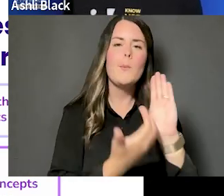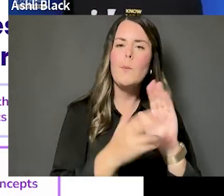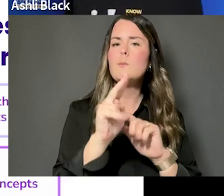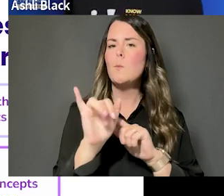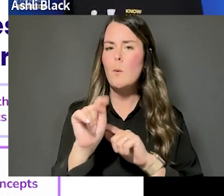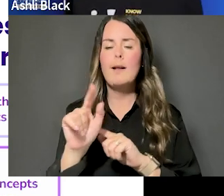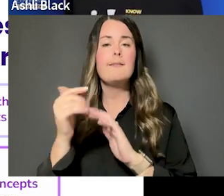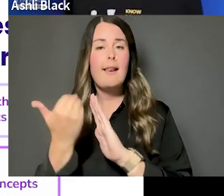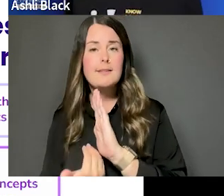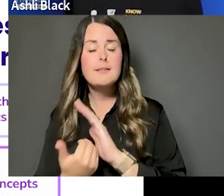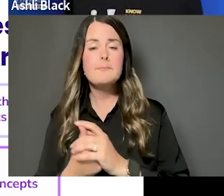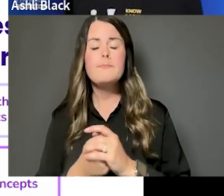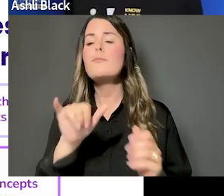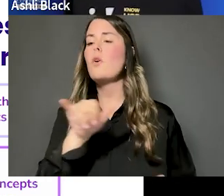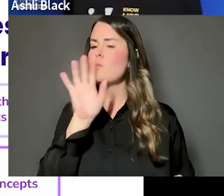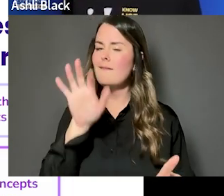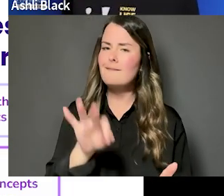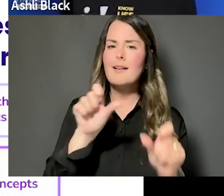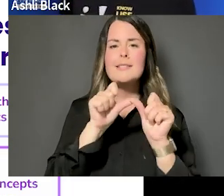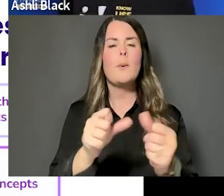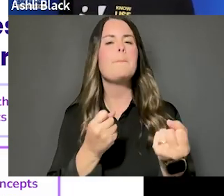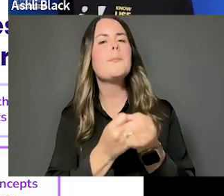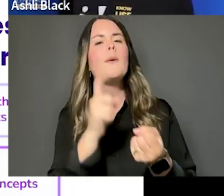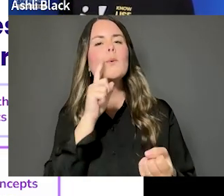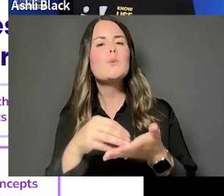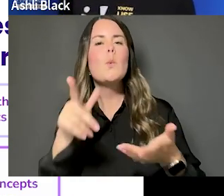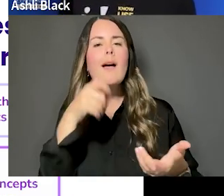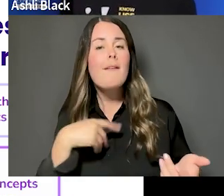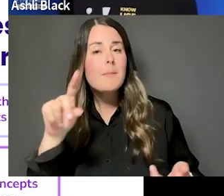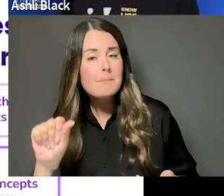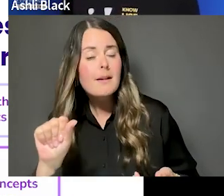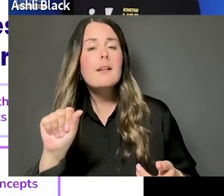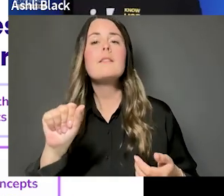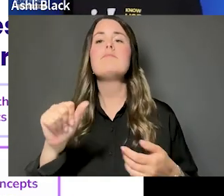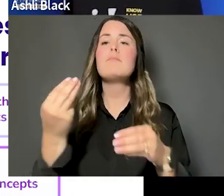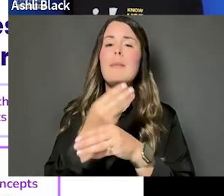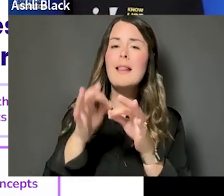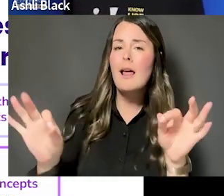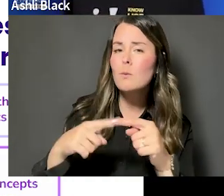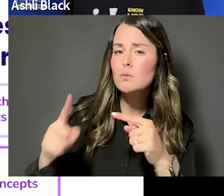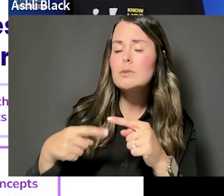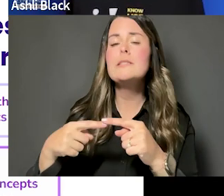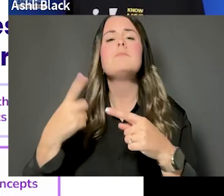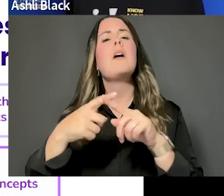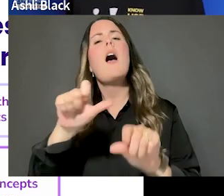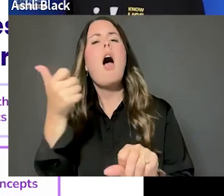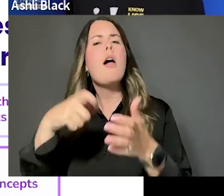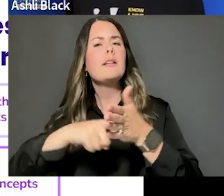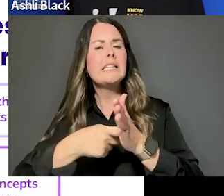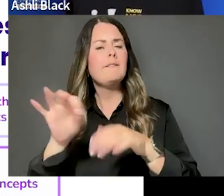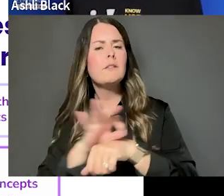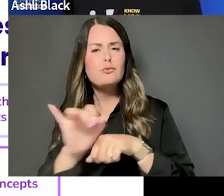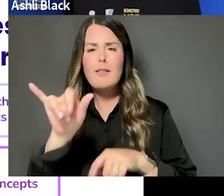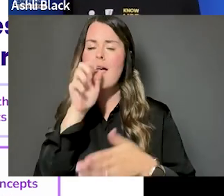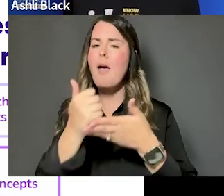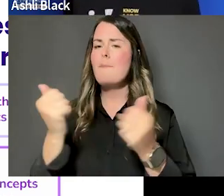course, unit, and lesson. You'll also find continued support for students with disabilities, math language routines, and